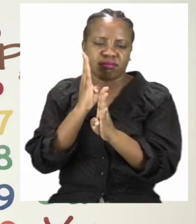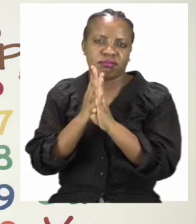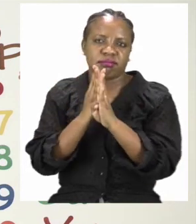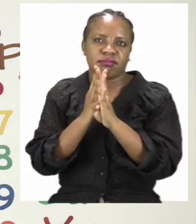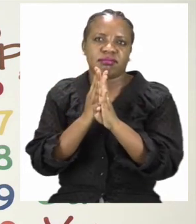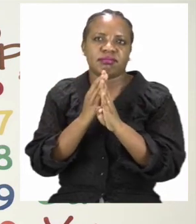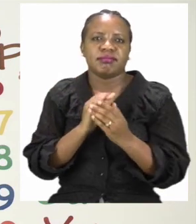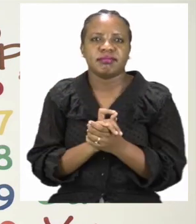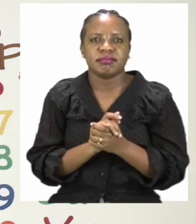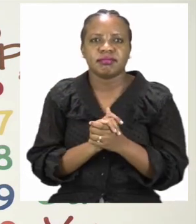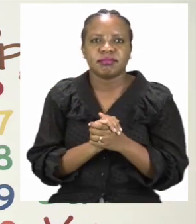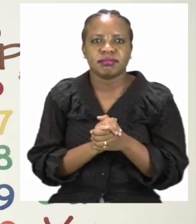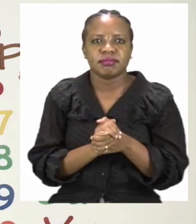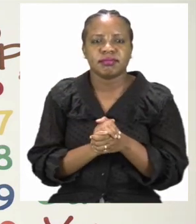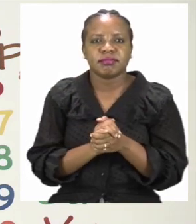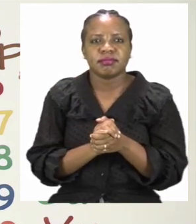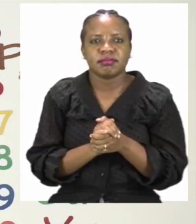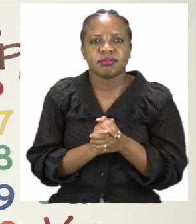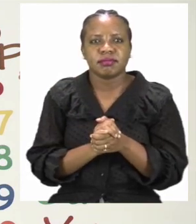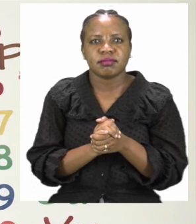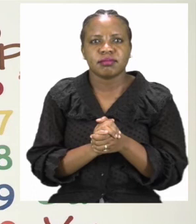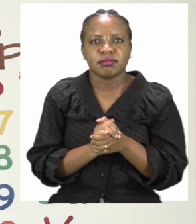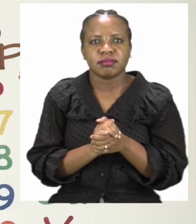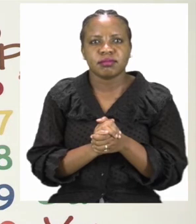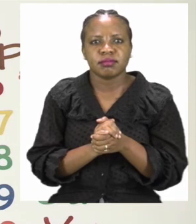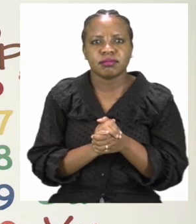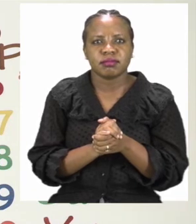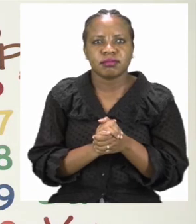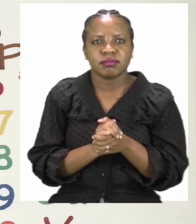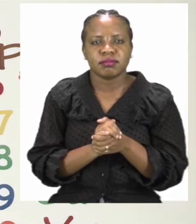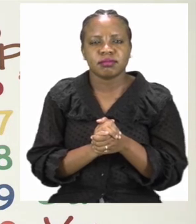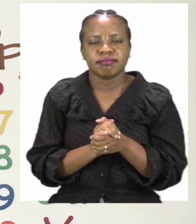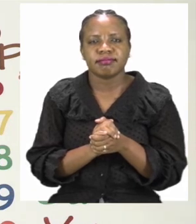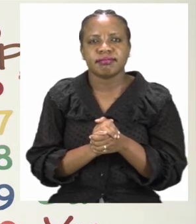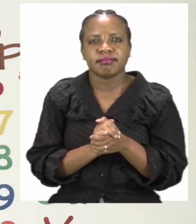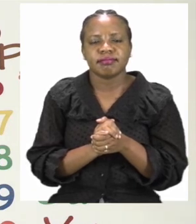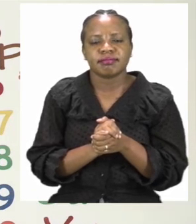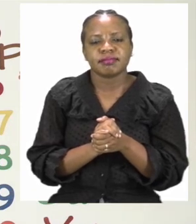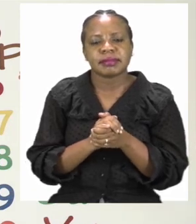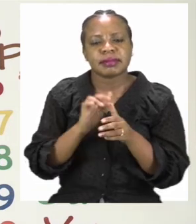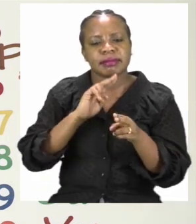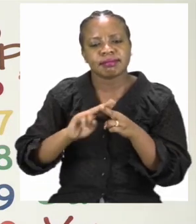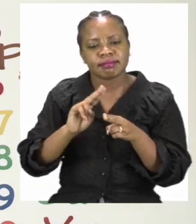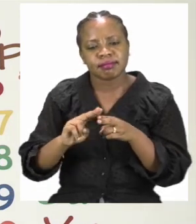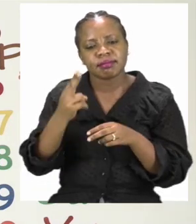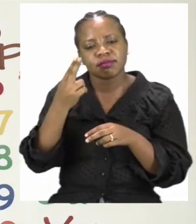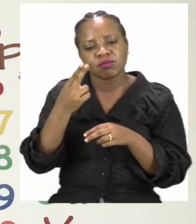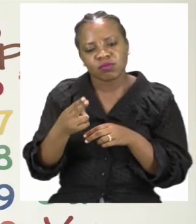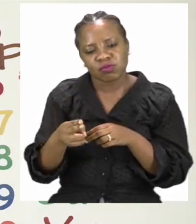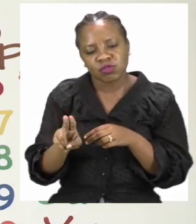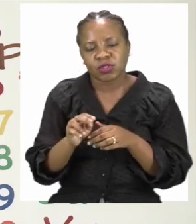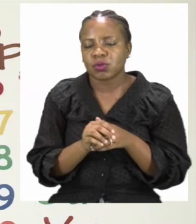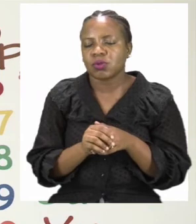say, put it aside and then try the others. Take your time, practice with a